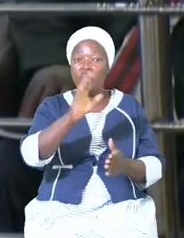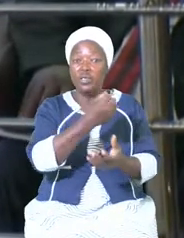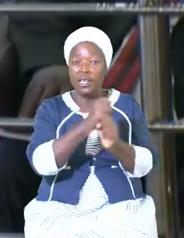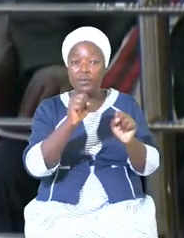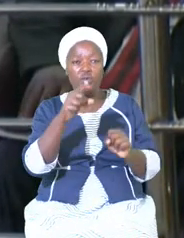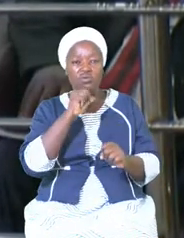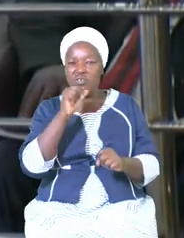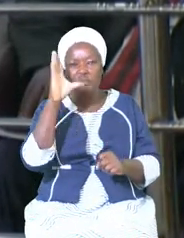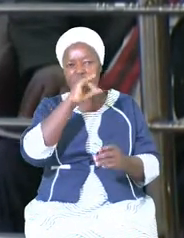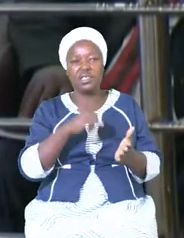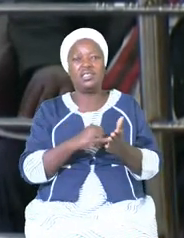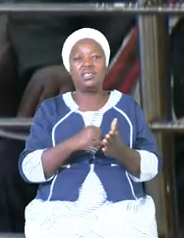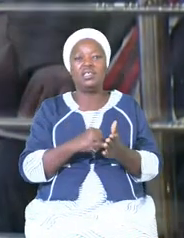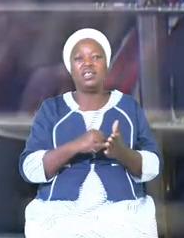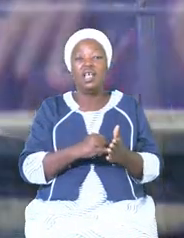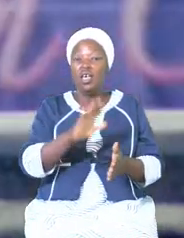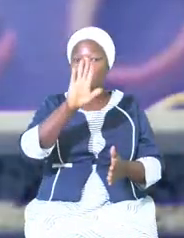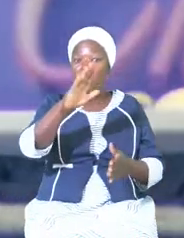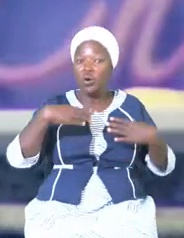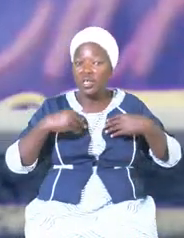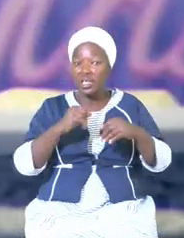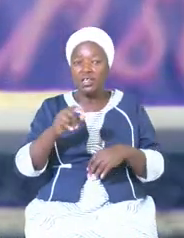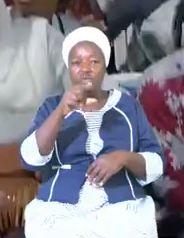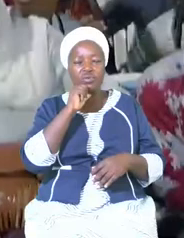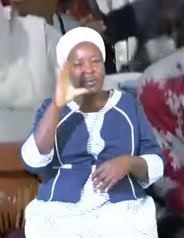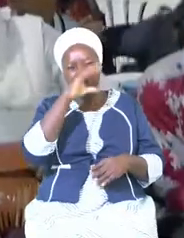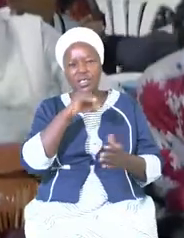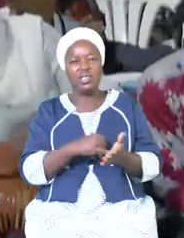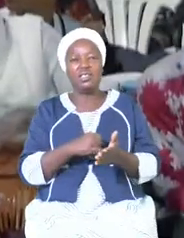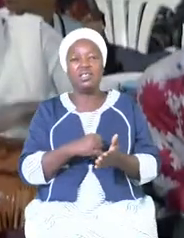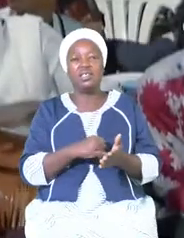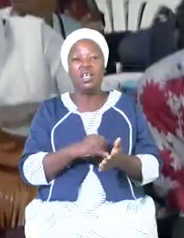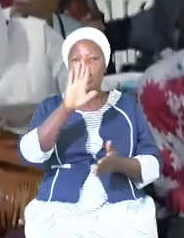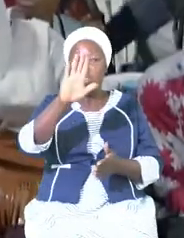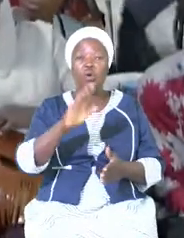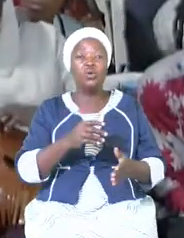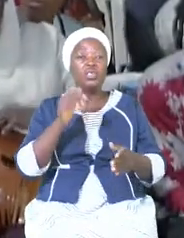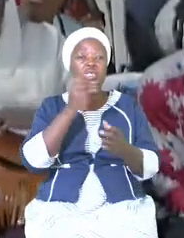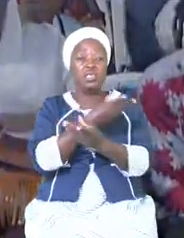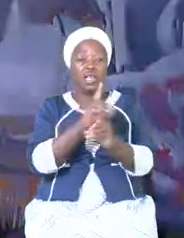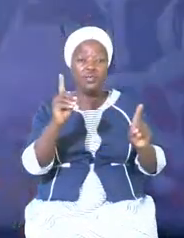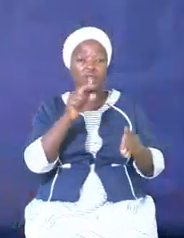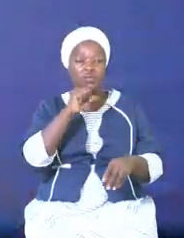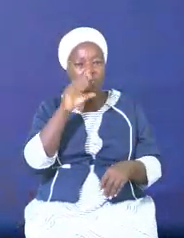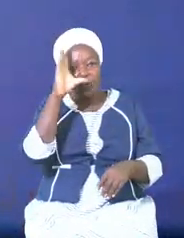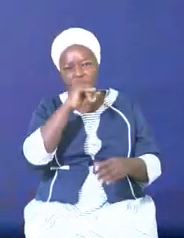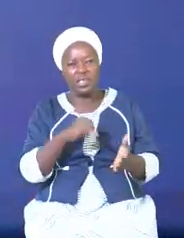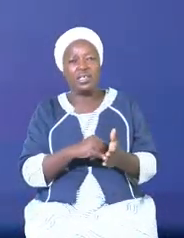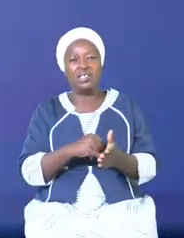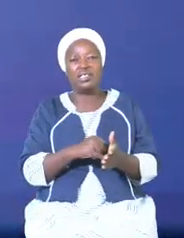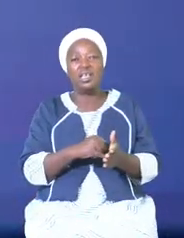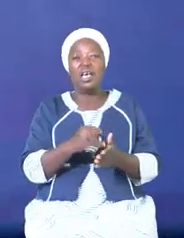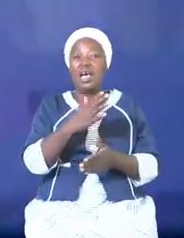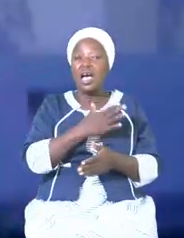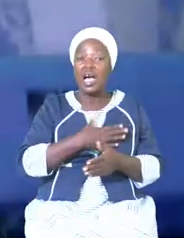miss it. Yeah. Your healing, you will not miss it. Yeah. Your deliverance, you will not miss it. Yeah. And in